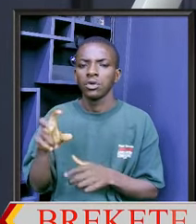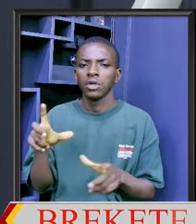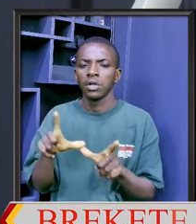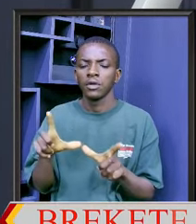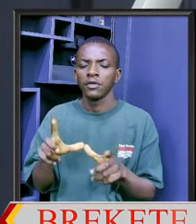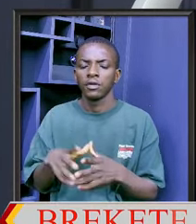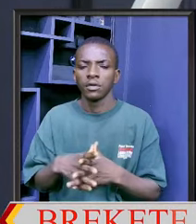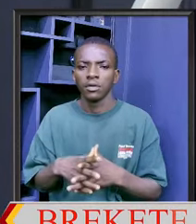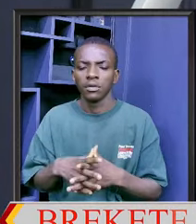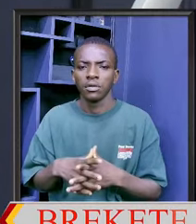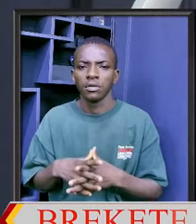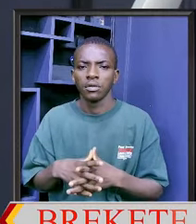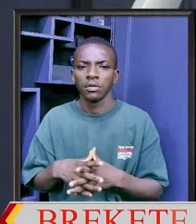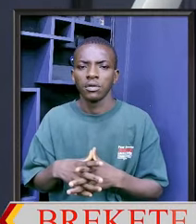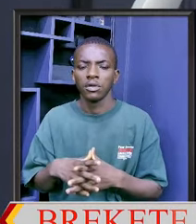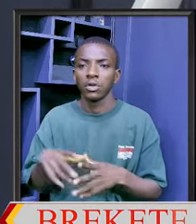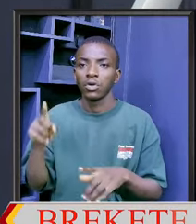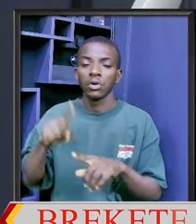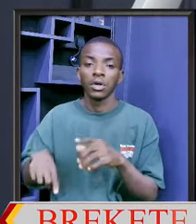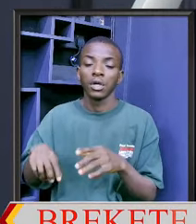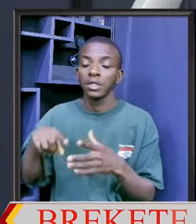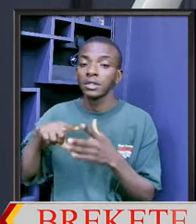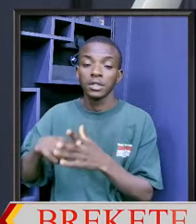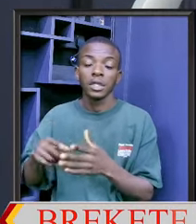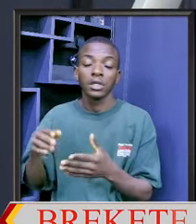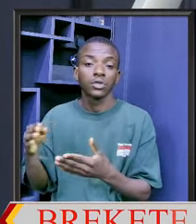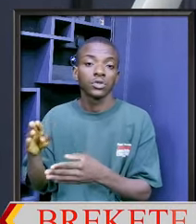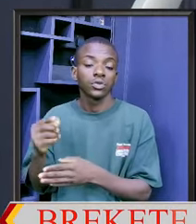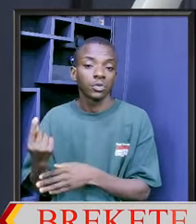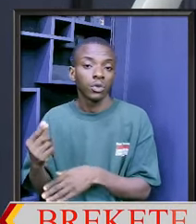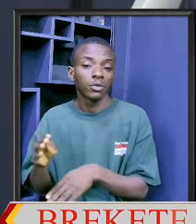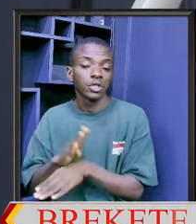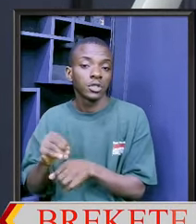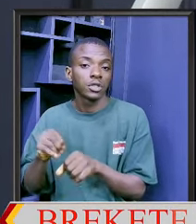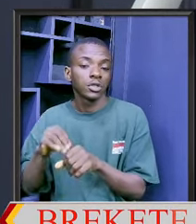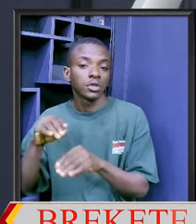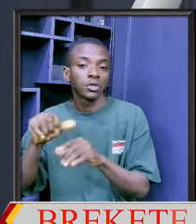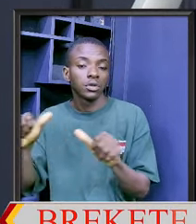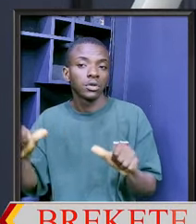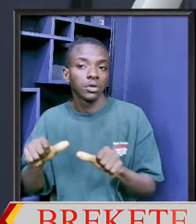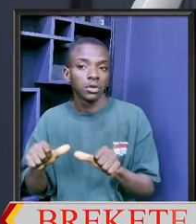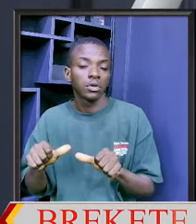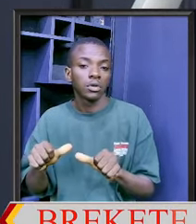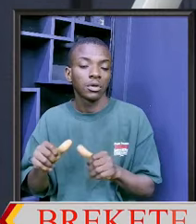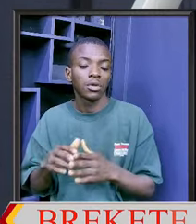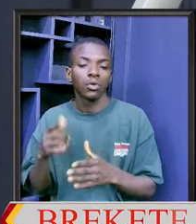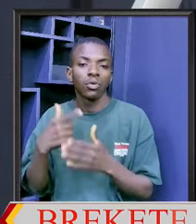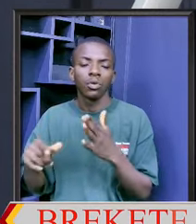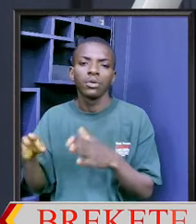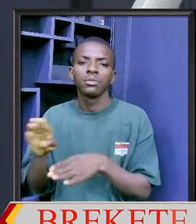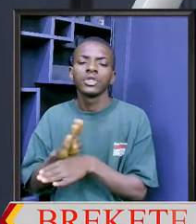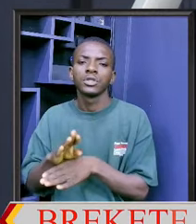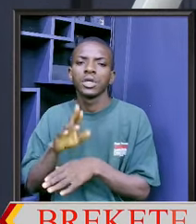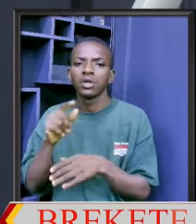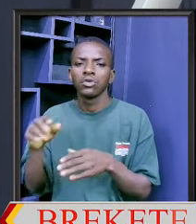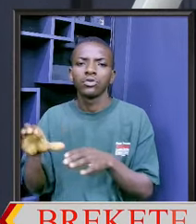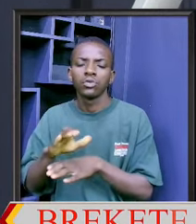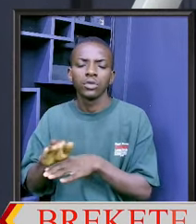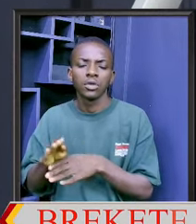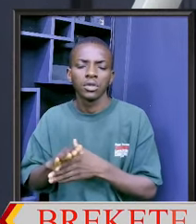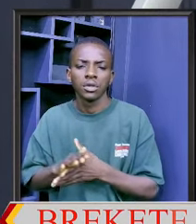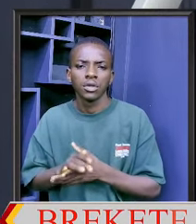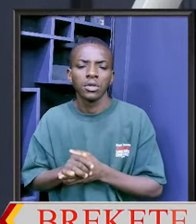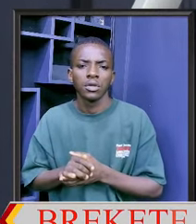200 level. Yes. And you cannot start small business in your area. I'm doing it. What business are you